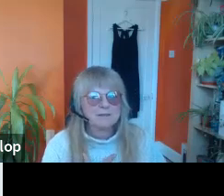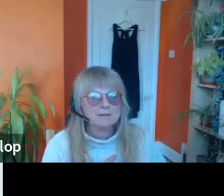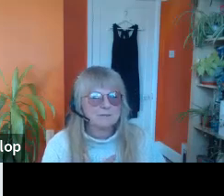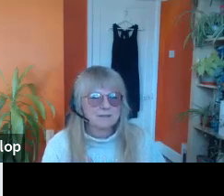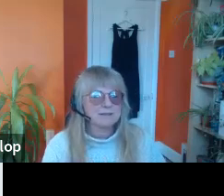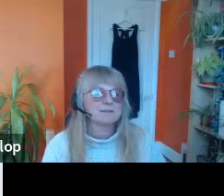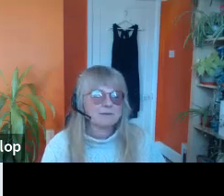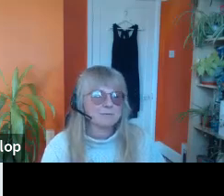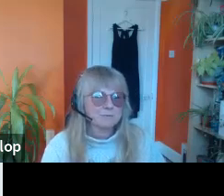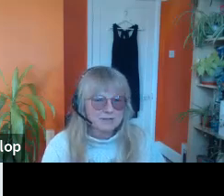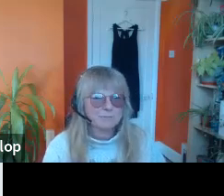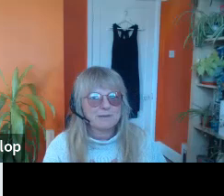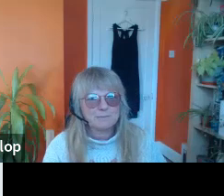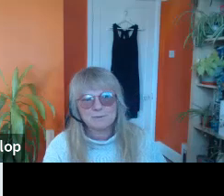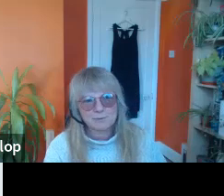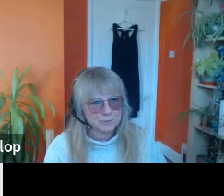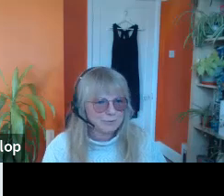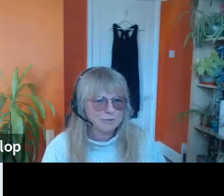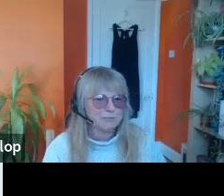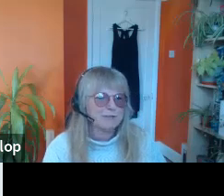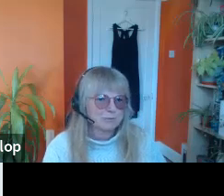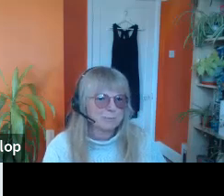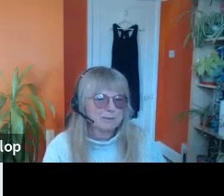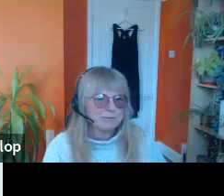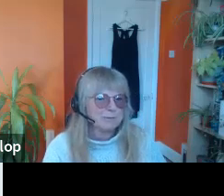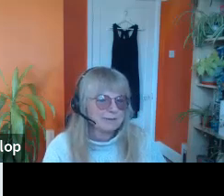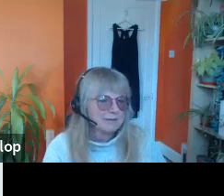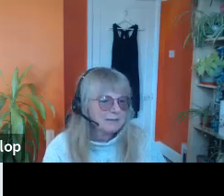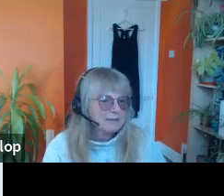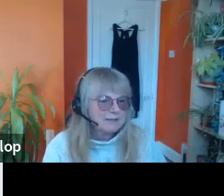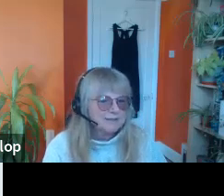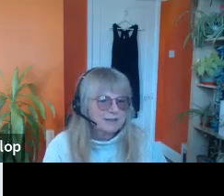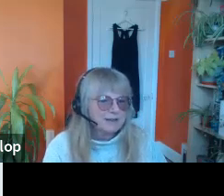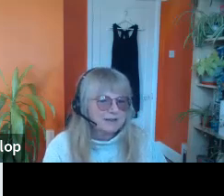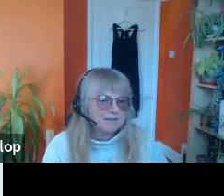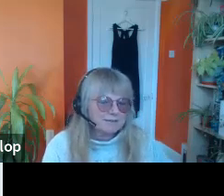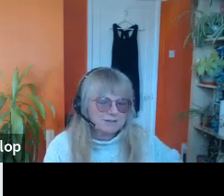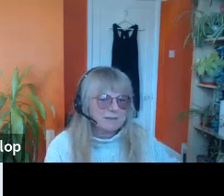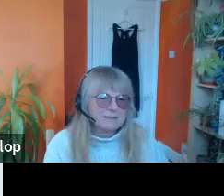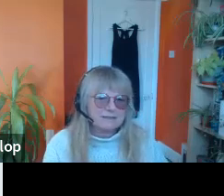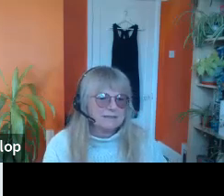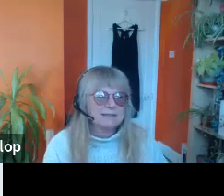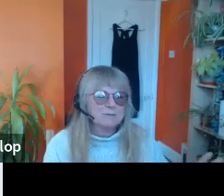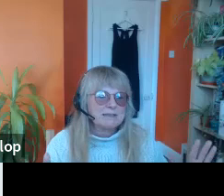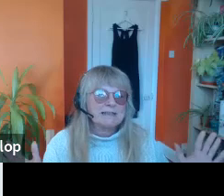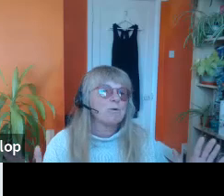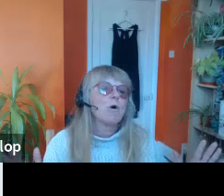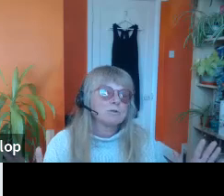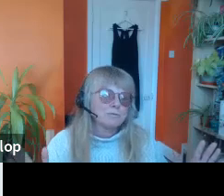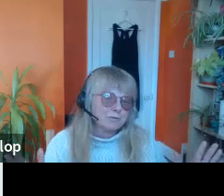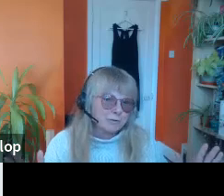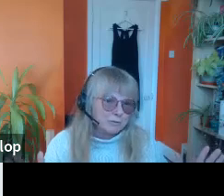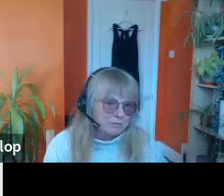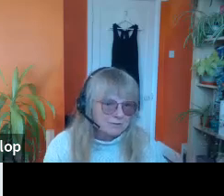for my personal experience, I can't speak for all deaf people or all neurodivergent people, but there, to me, doesn't seem to be a